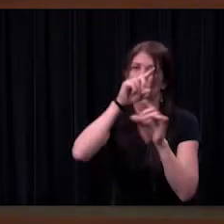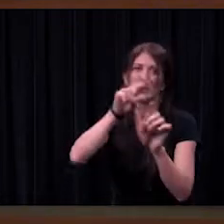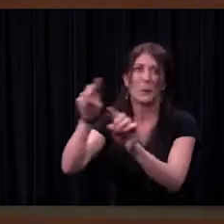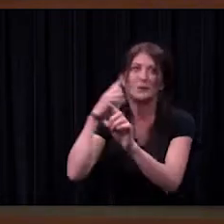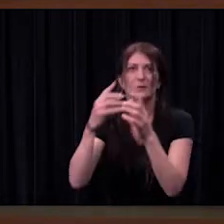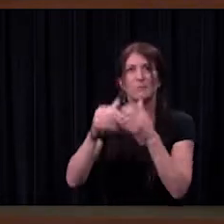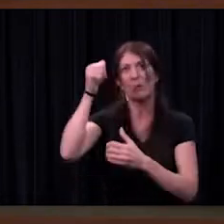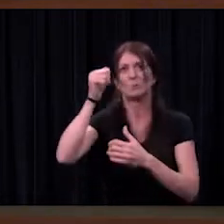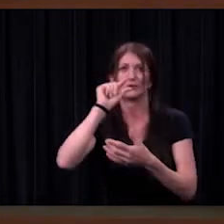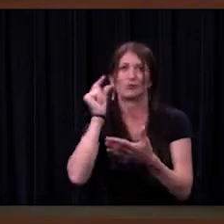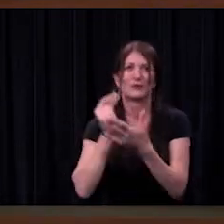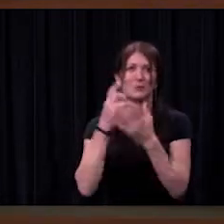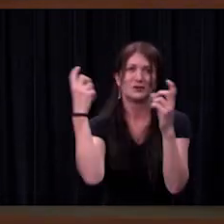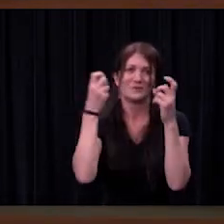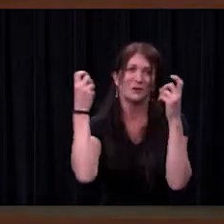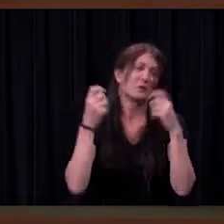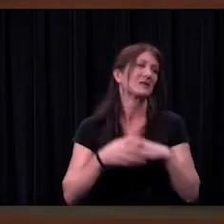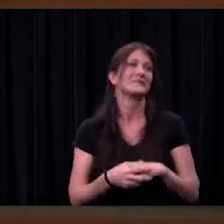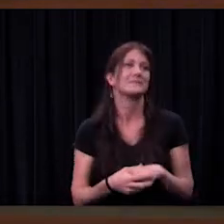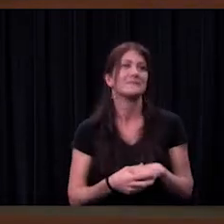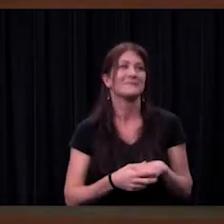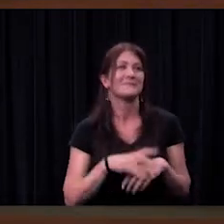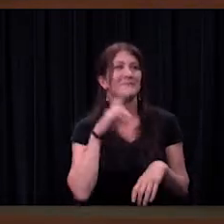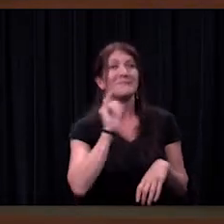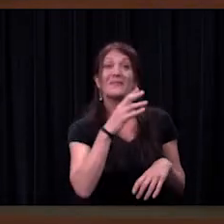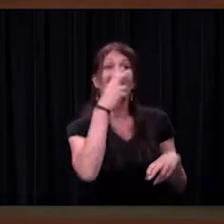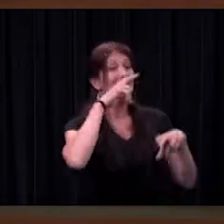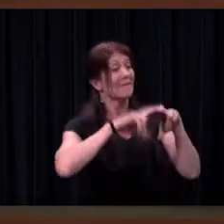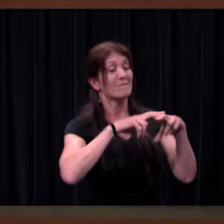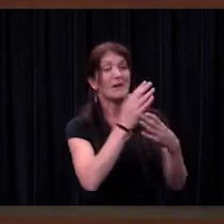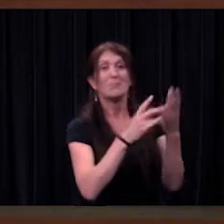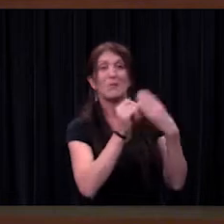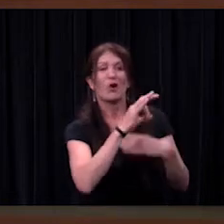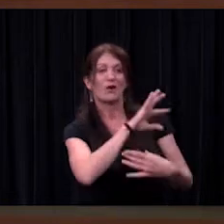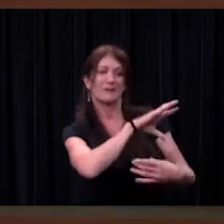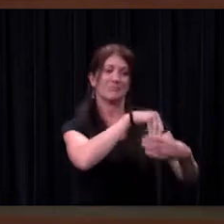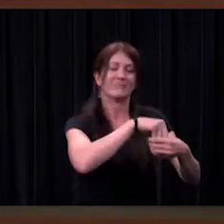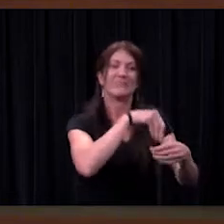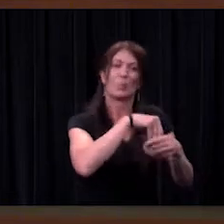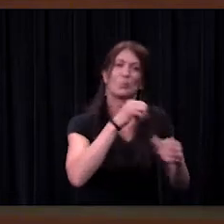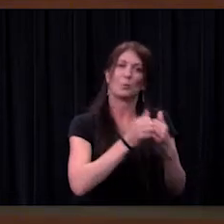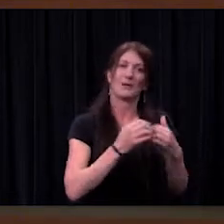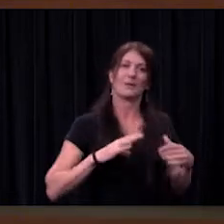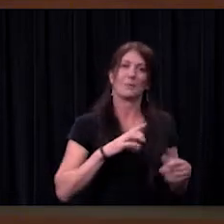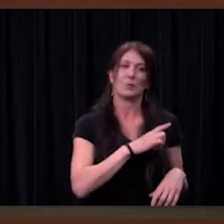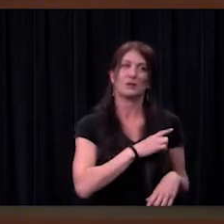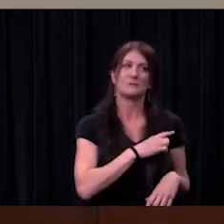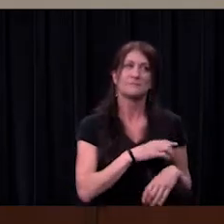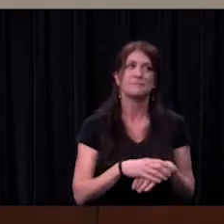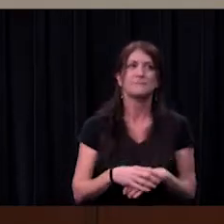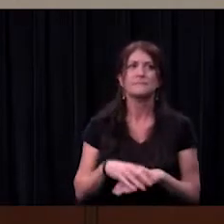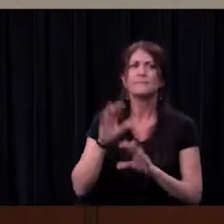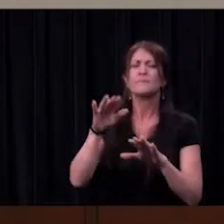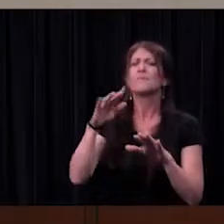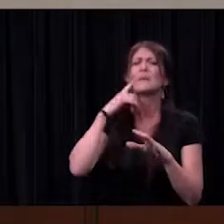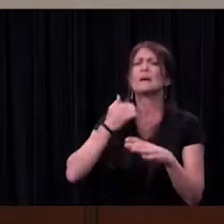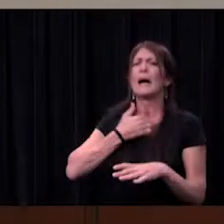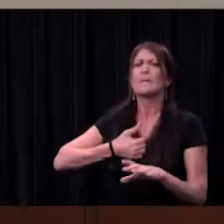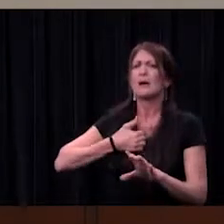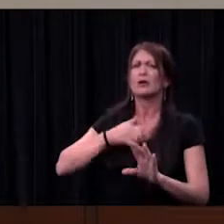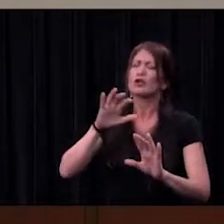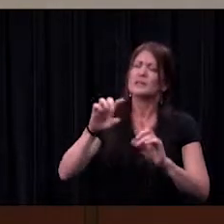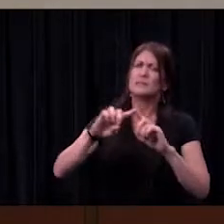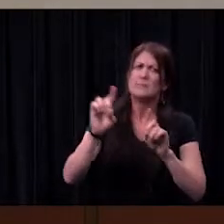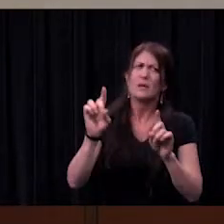good. That's the fun part of being a board. Mm-hmm. I apologize. I'd be remiss to not publicly thank